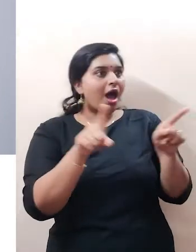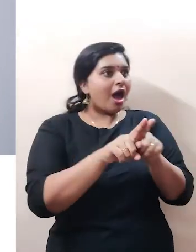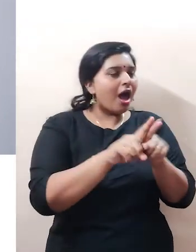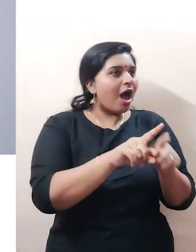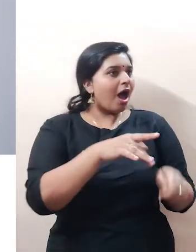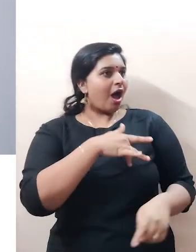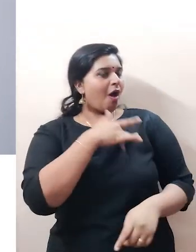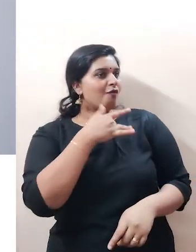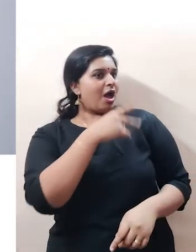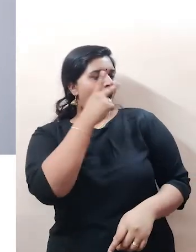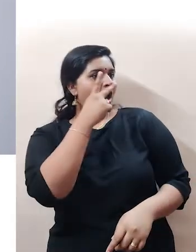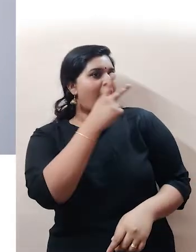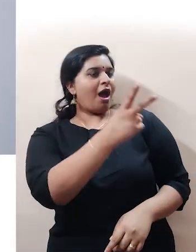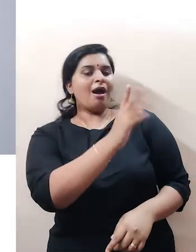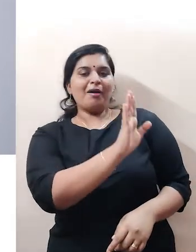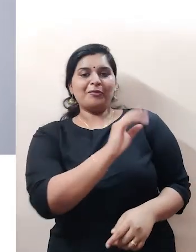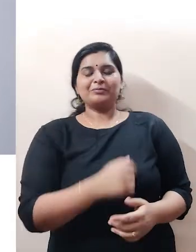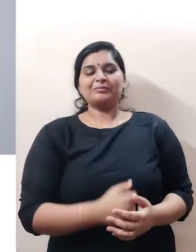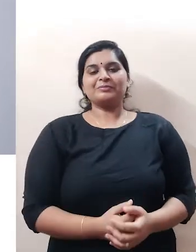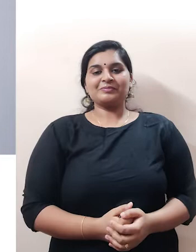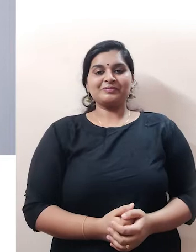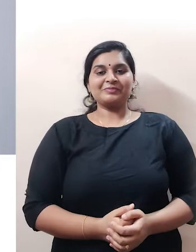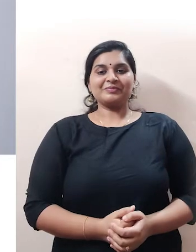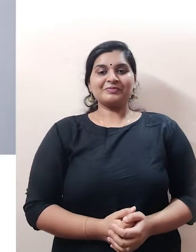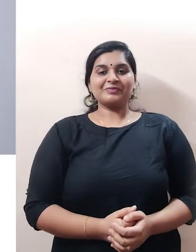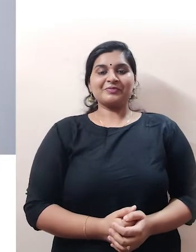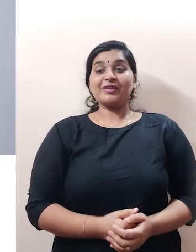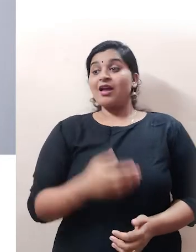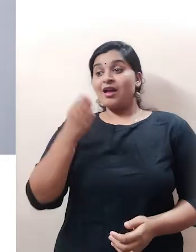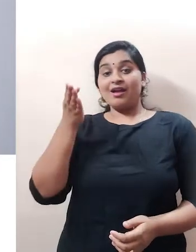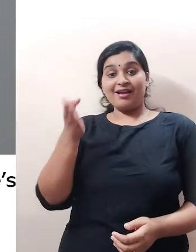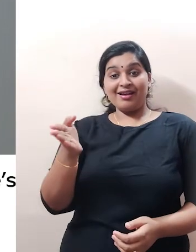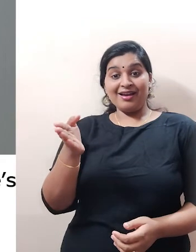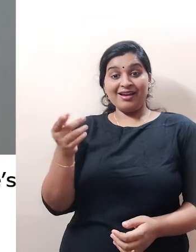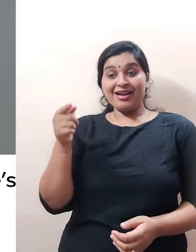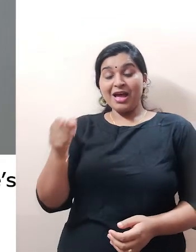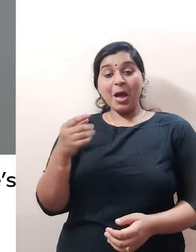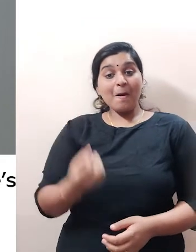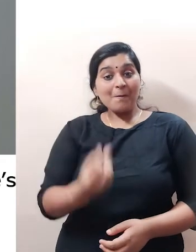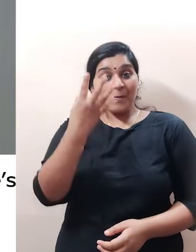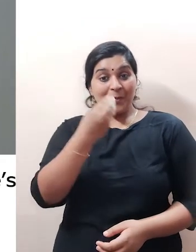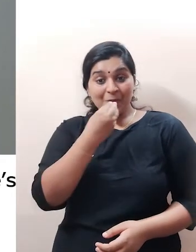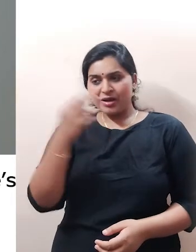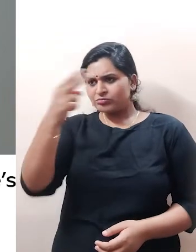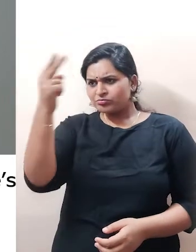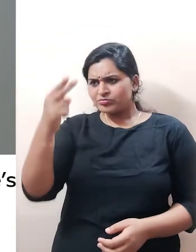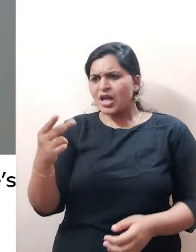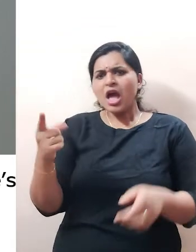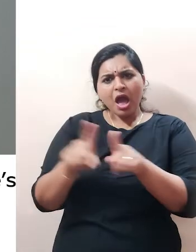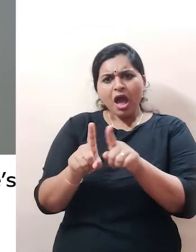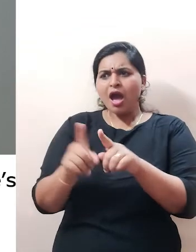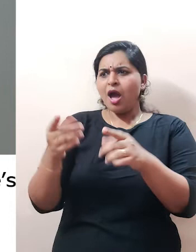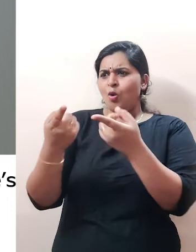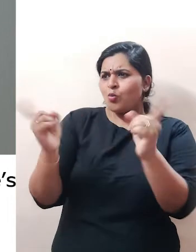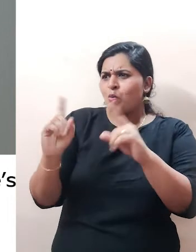almost subversive quality, and this recurs in his other works as well. Similarly, with Breakfast, we see